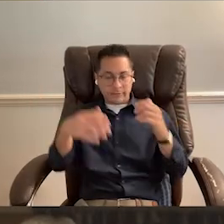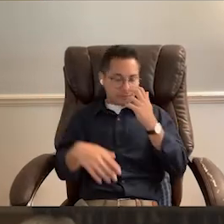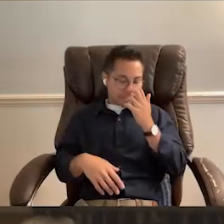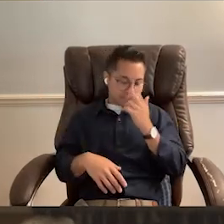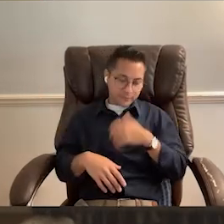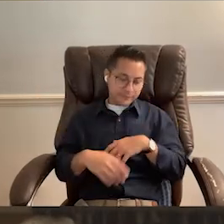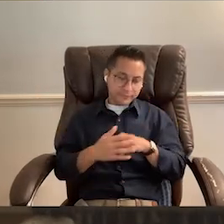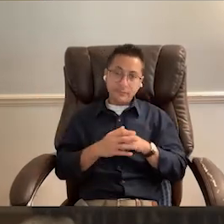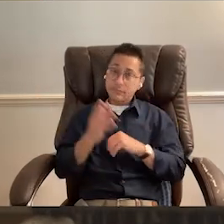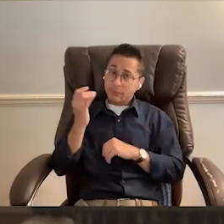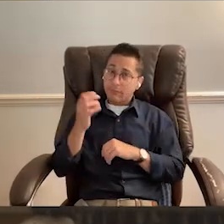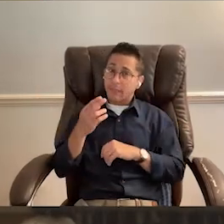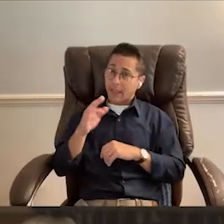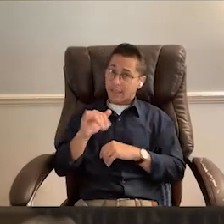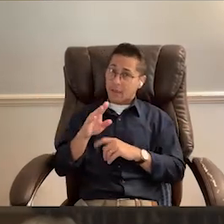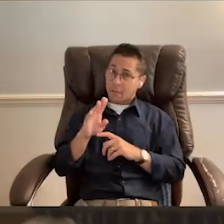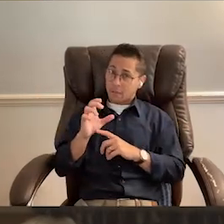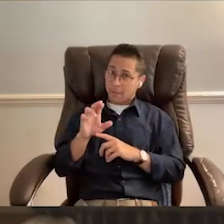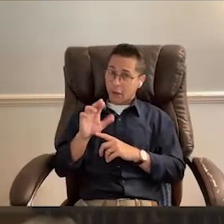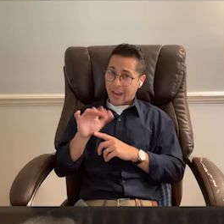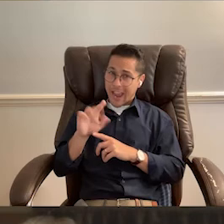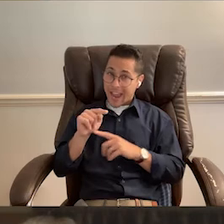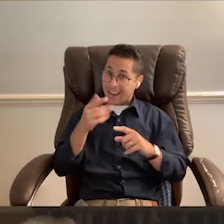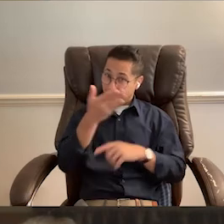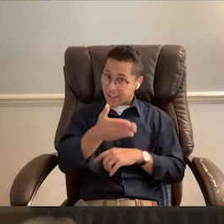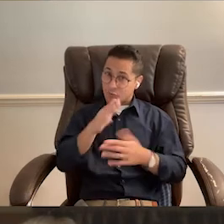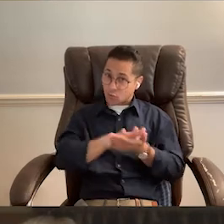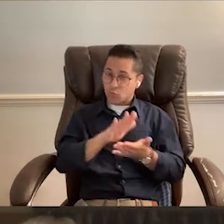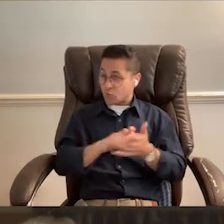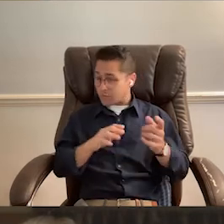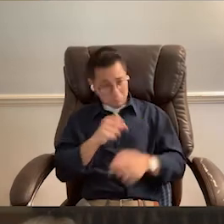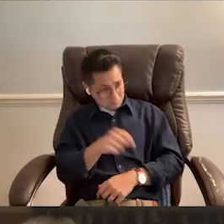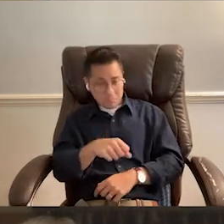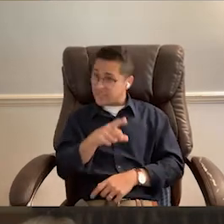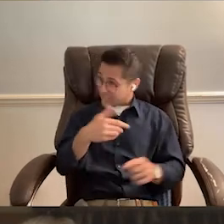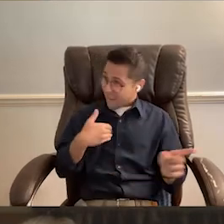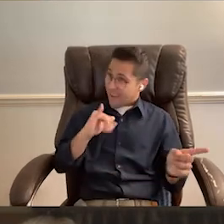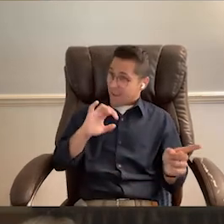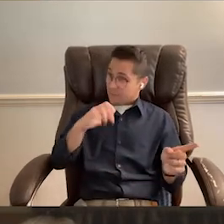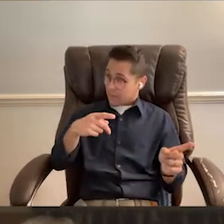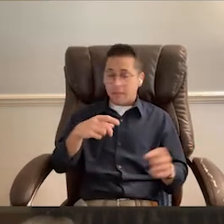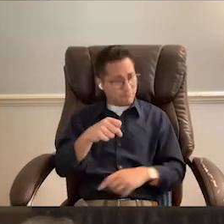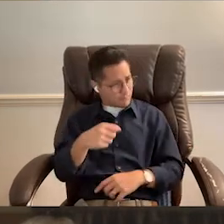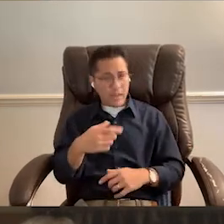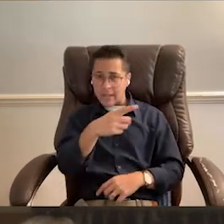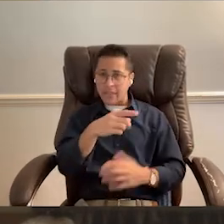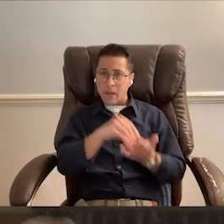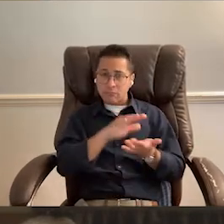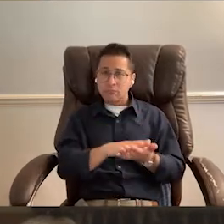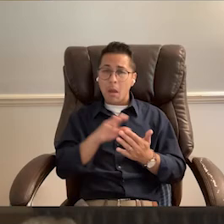but it happened, and then all those things happened, but we just have to make sure so he knows. if he got Baker Acted at school,